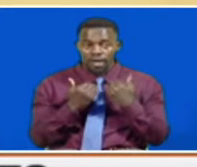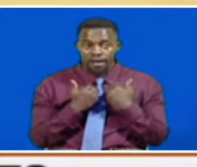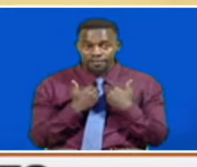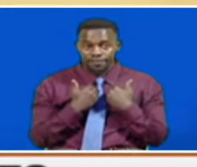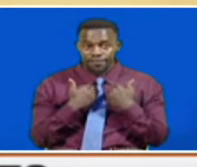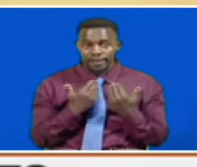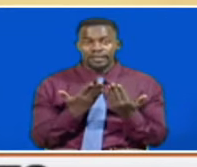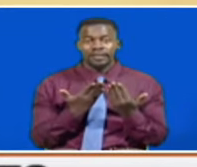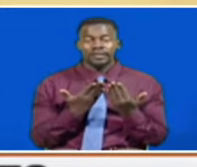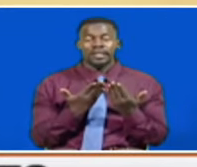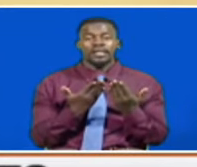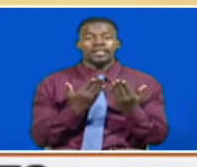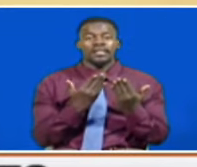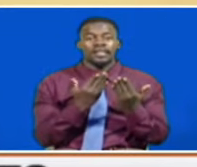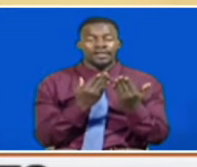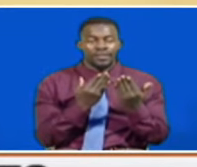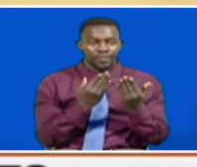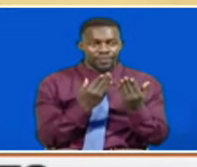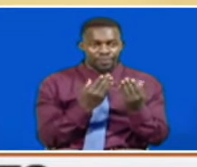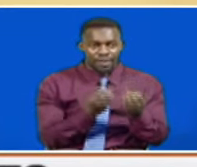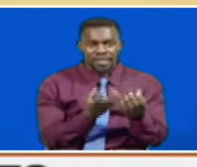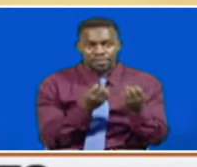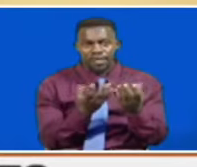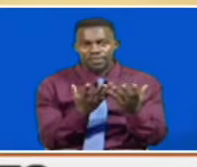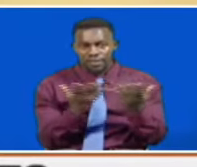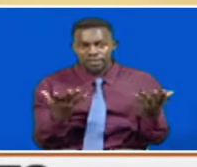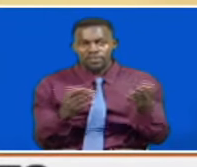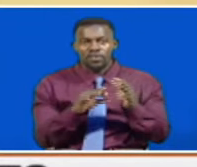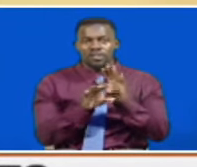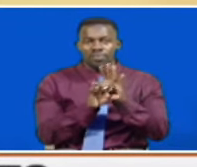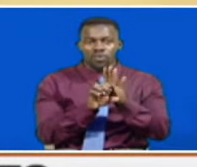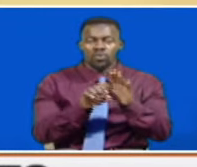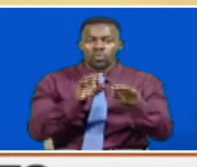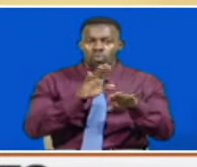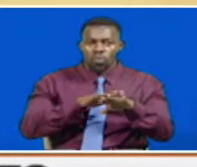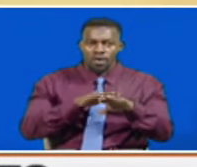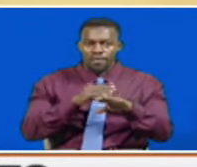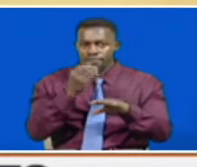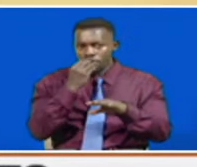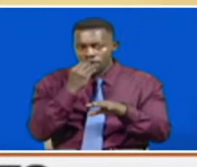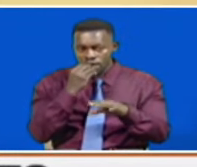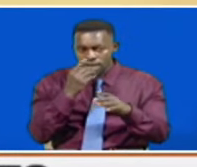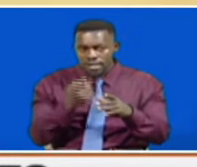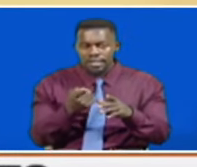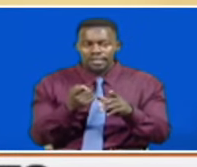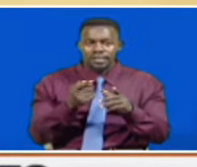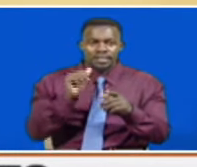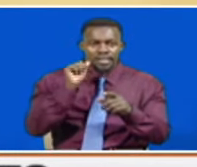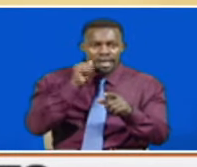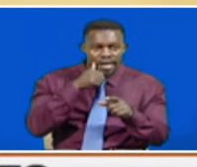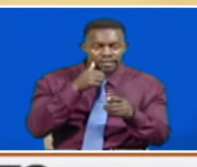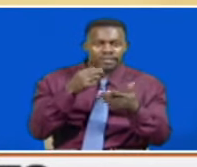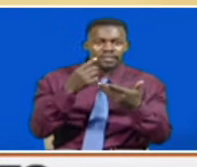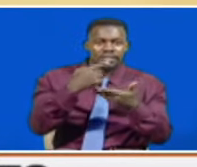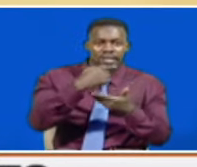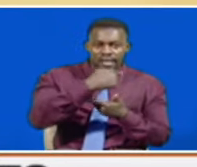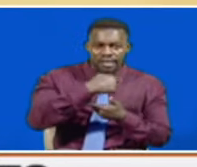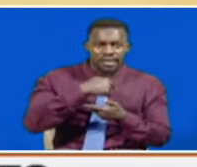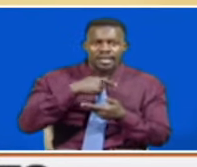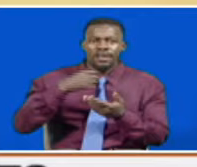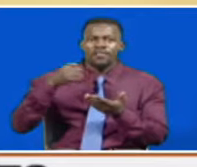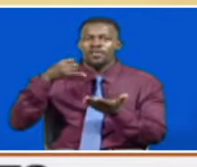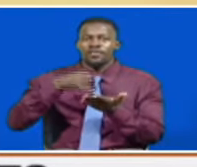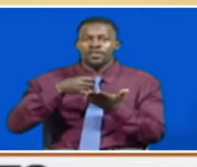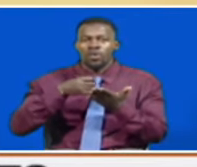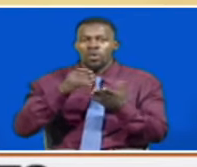of proper feedlots, proper designs, marketing, incorporated, all the research